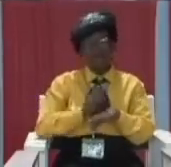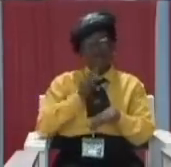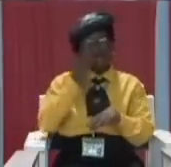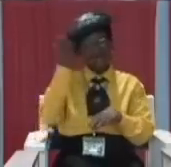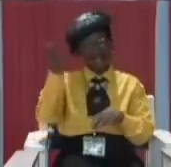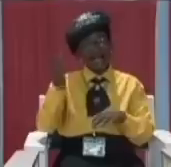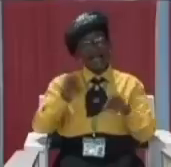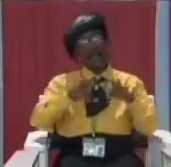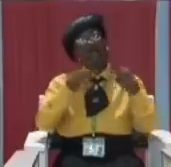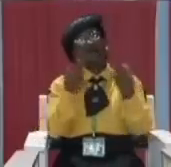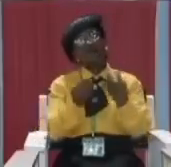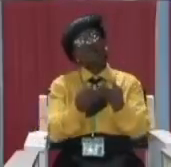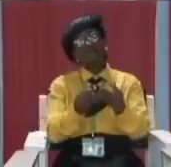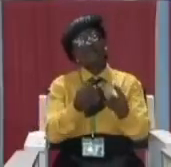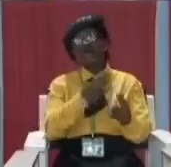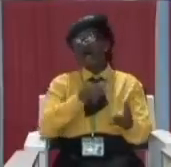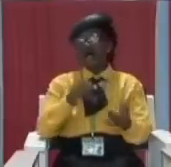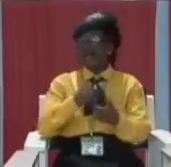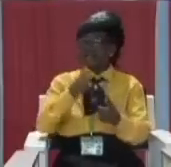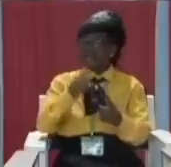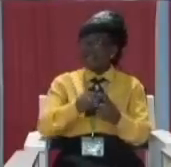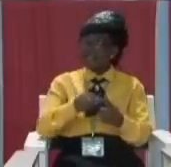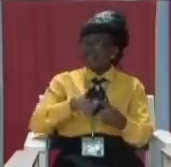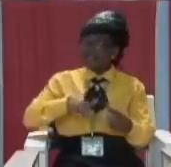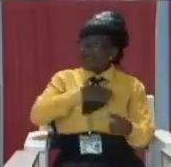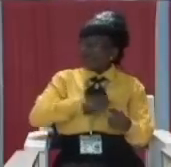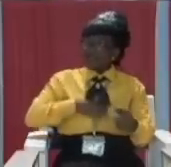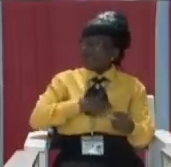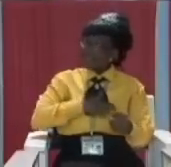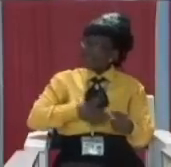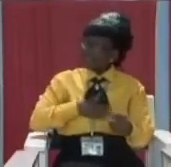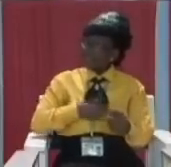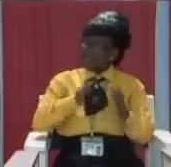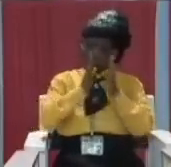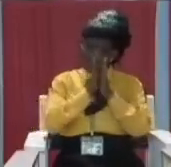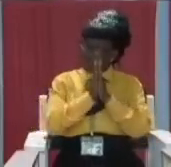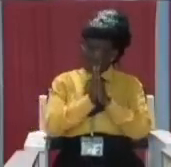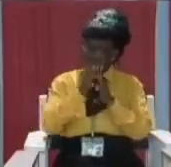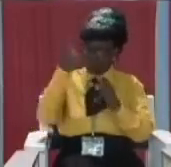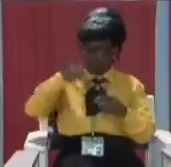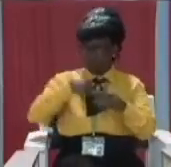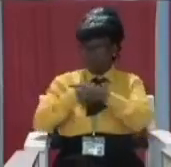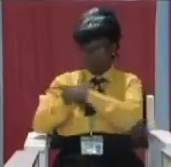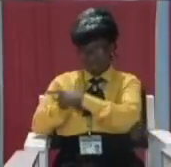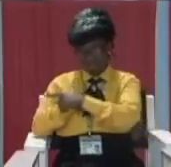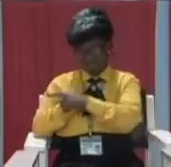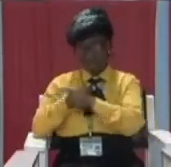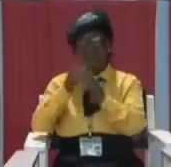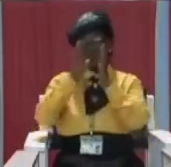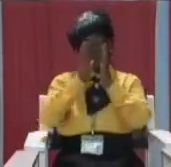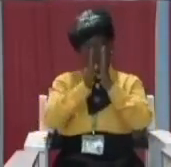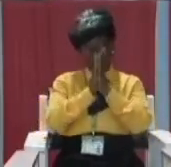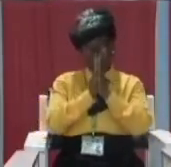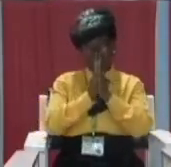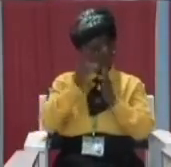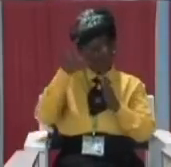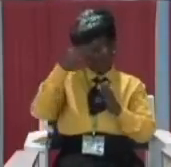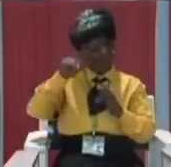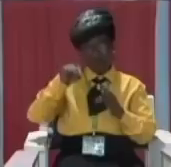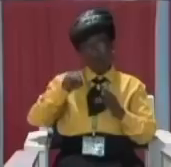me. Pray for me, pray for my family. Just 1 minute a day will be